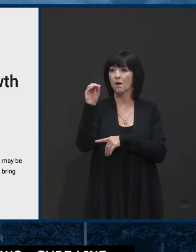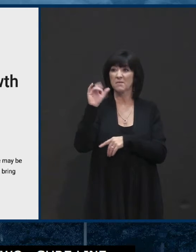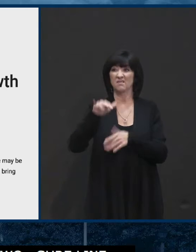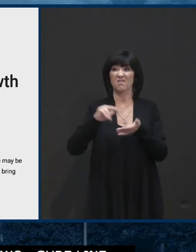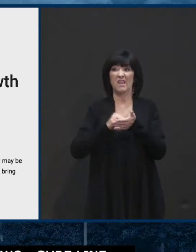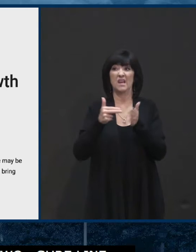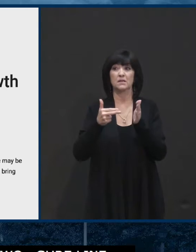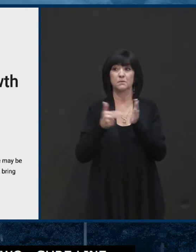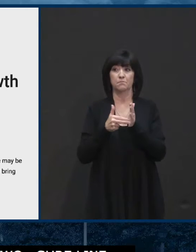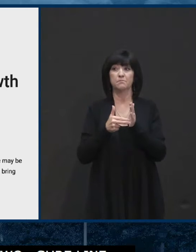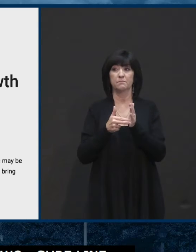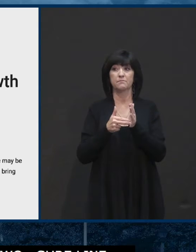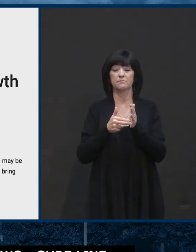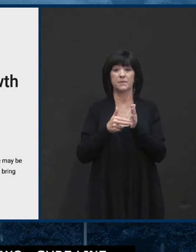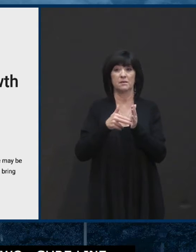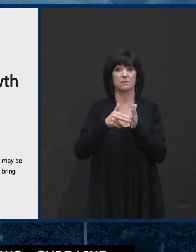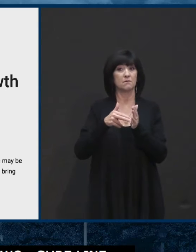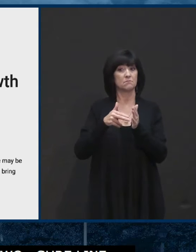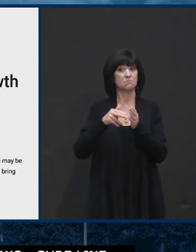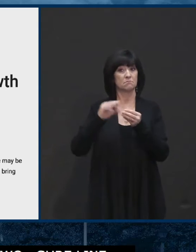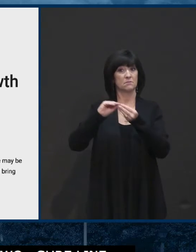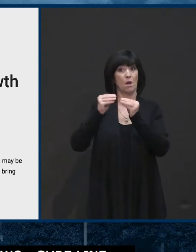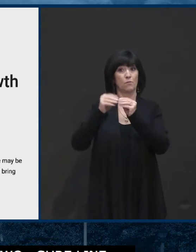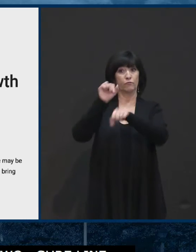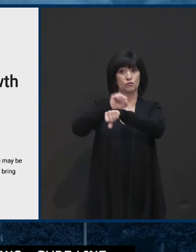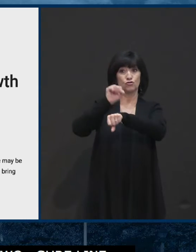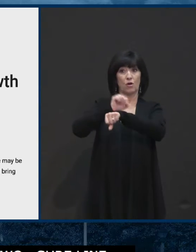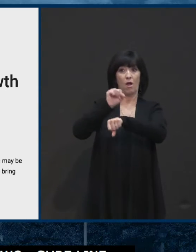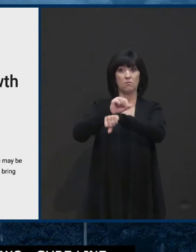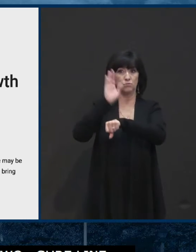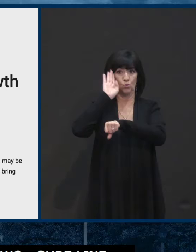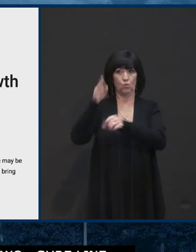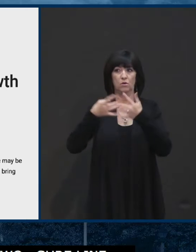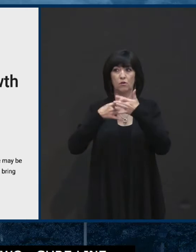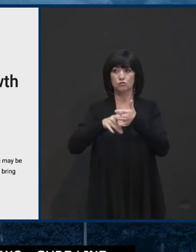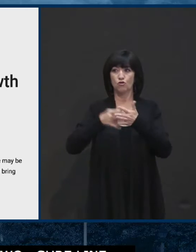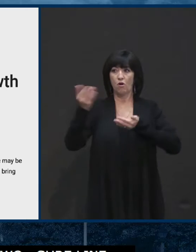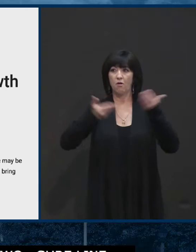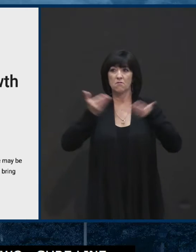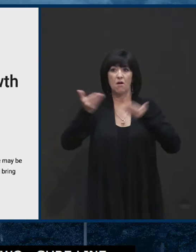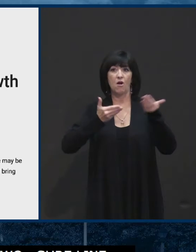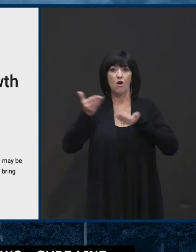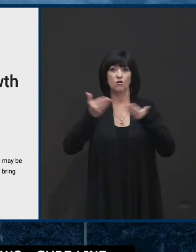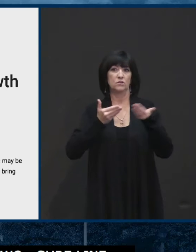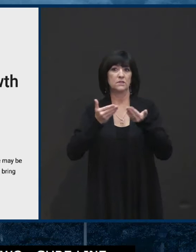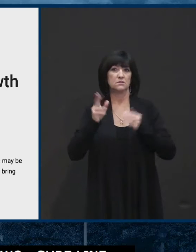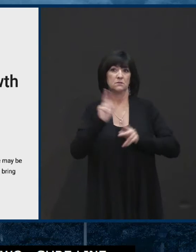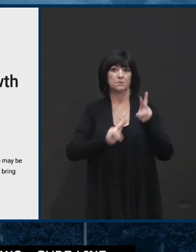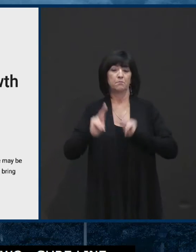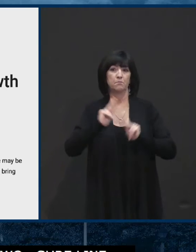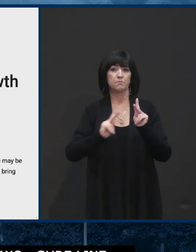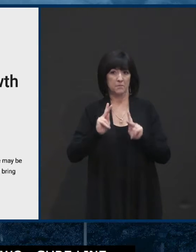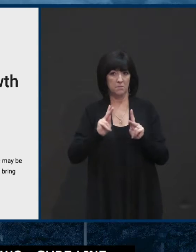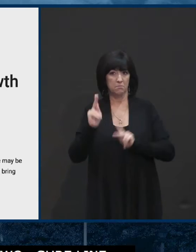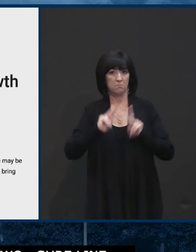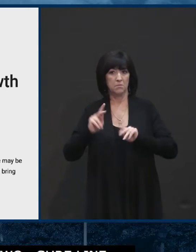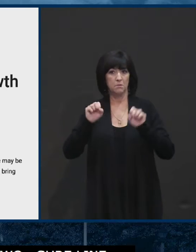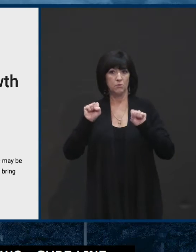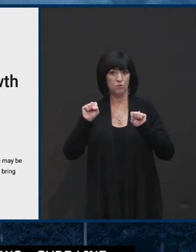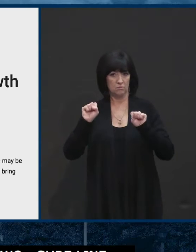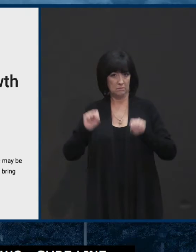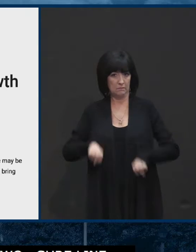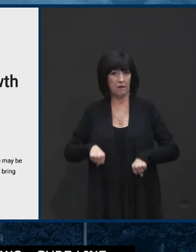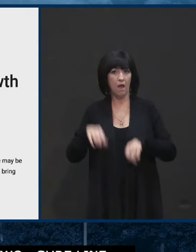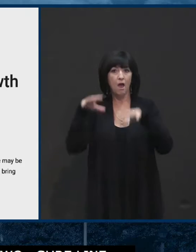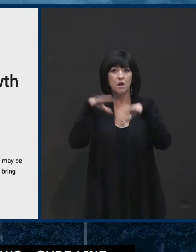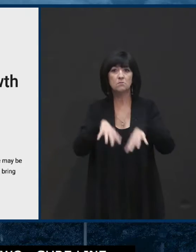during pandemic. Obviously, this couldn't come at a better time, and we're really delighted to report this.